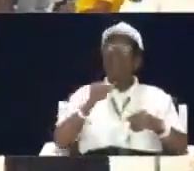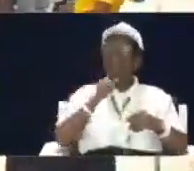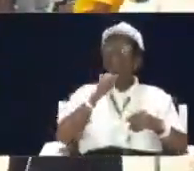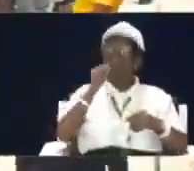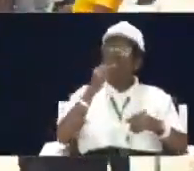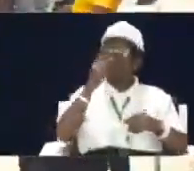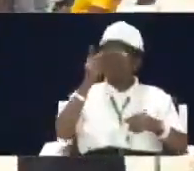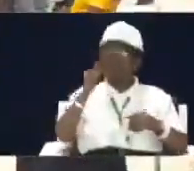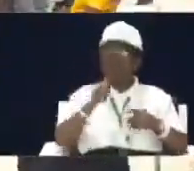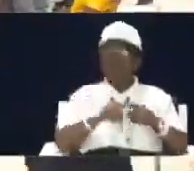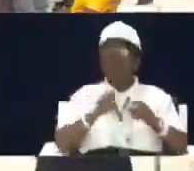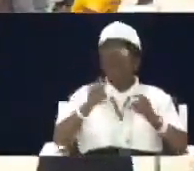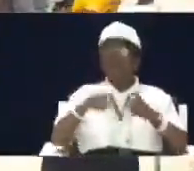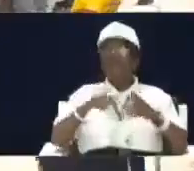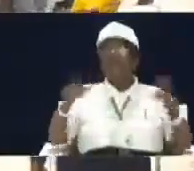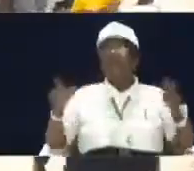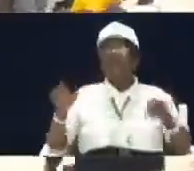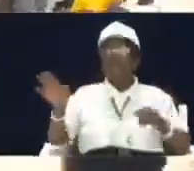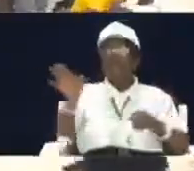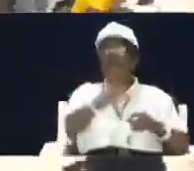to enlarge your course